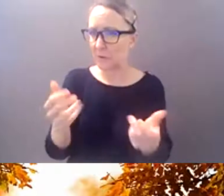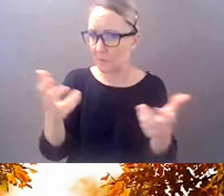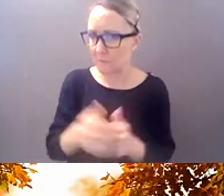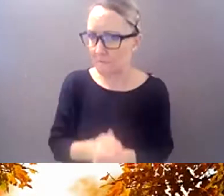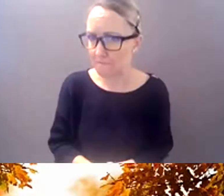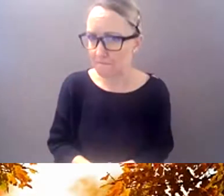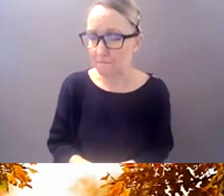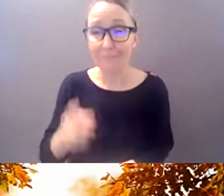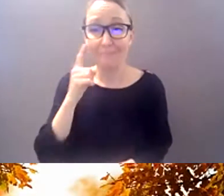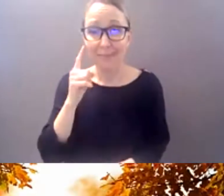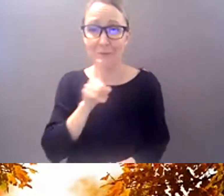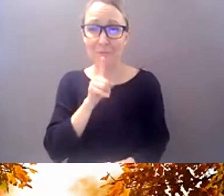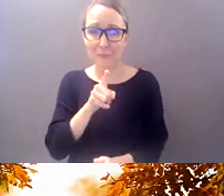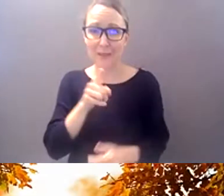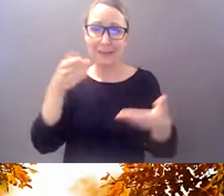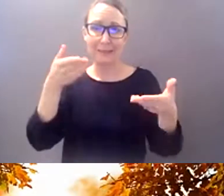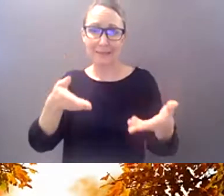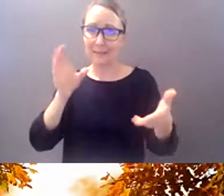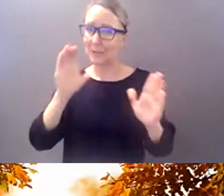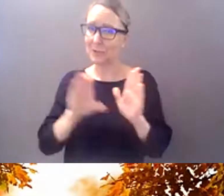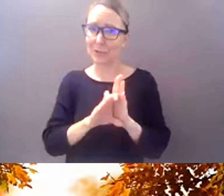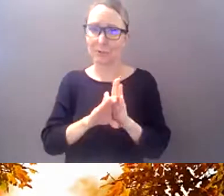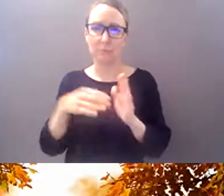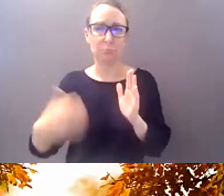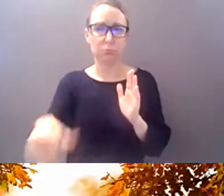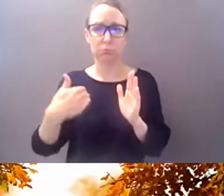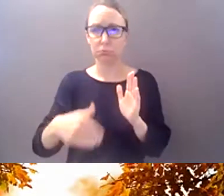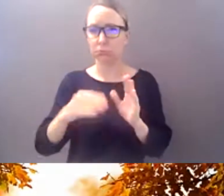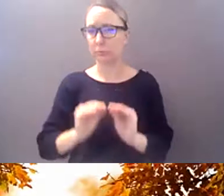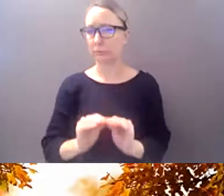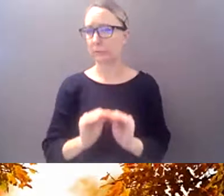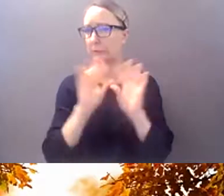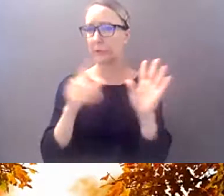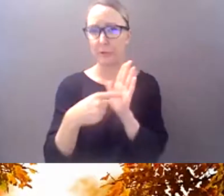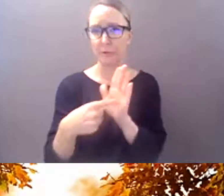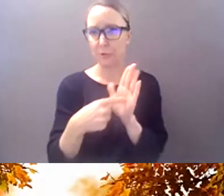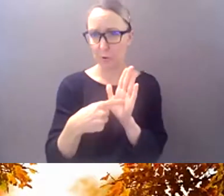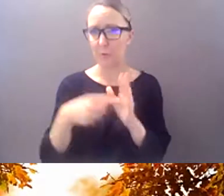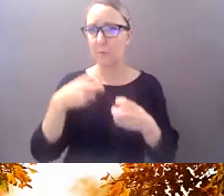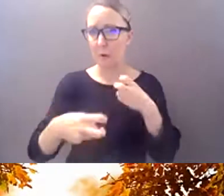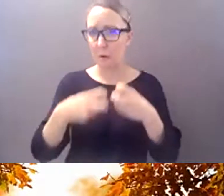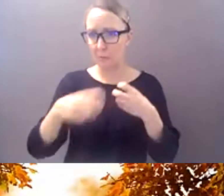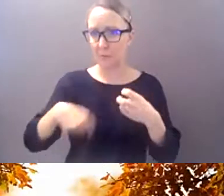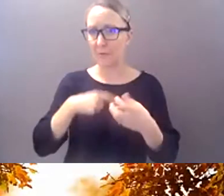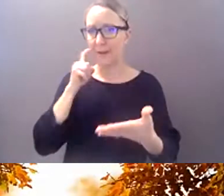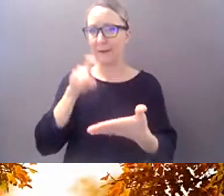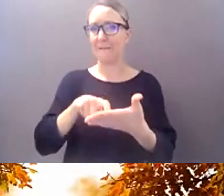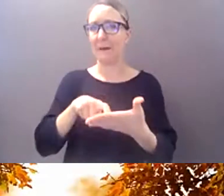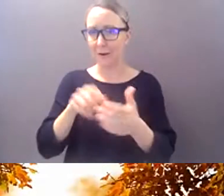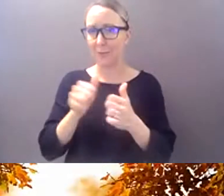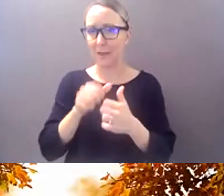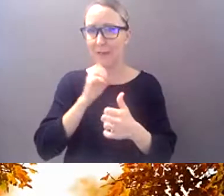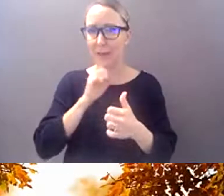think that this single picture really captures the fundamental issue identified by the stakeholders in the master plan for aging development